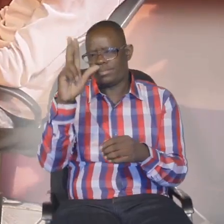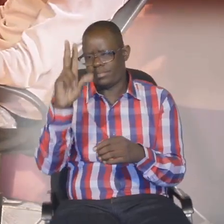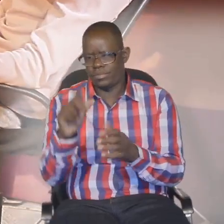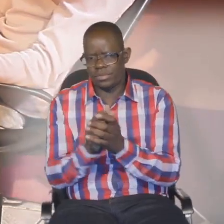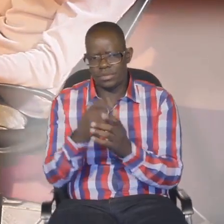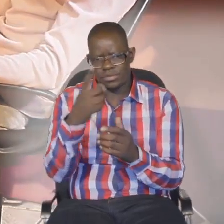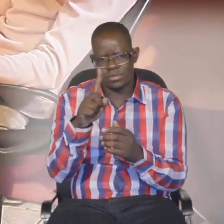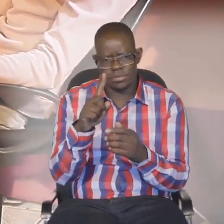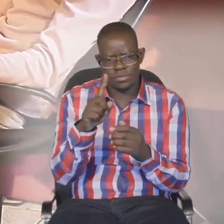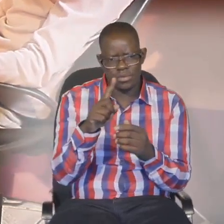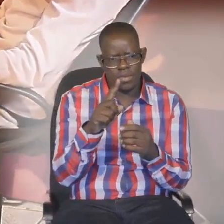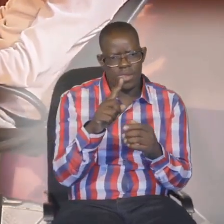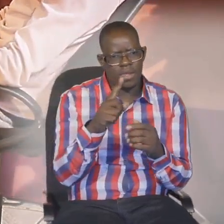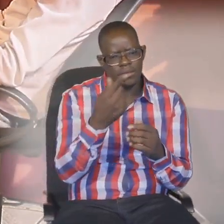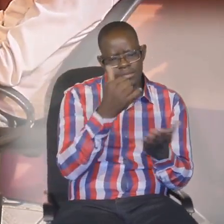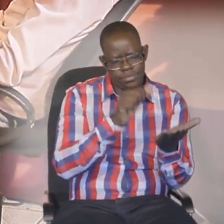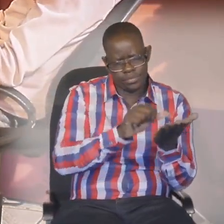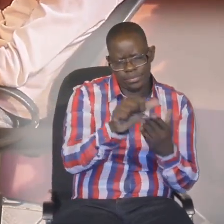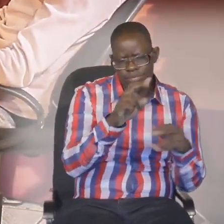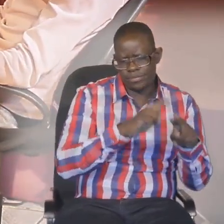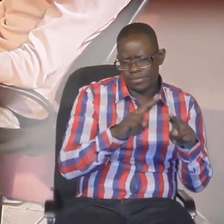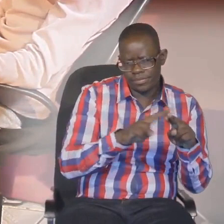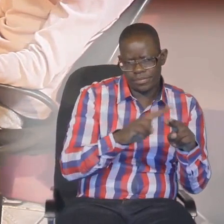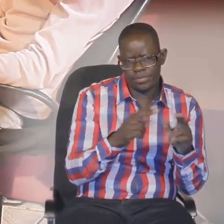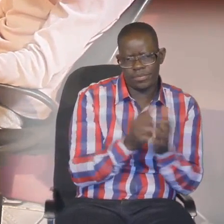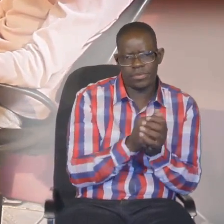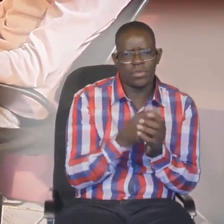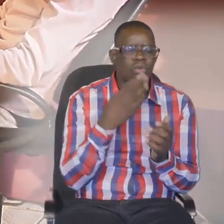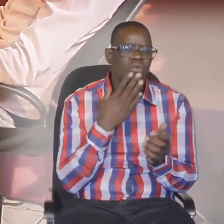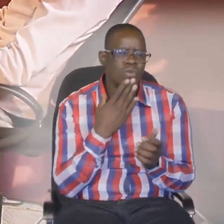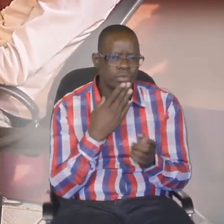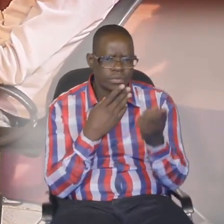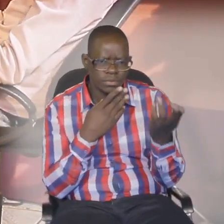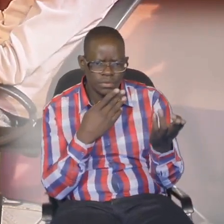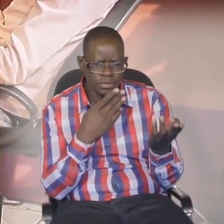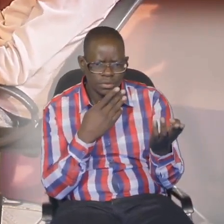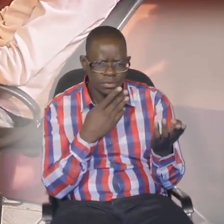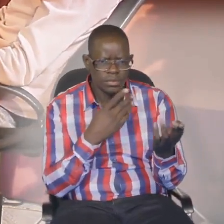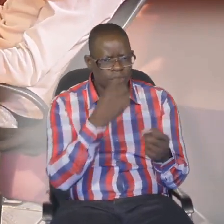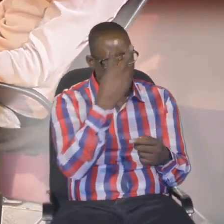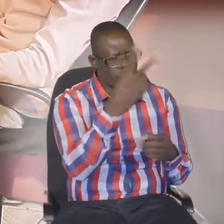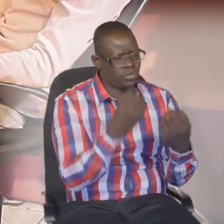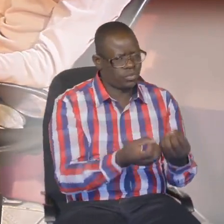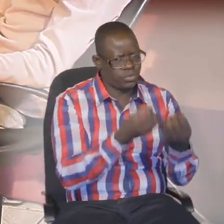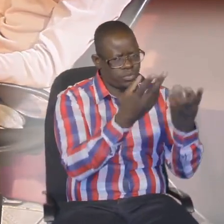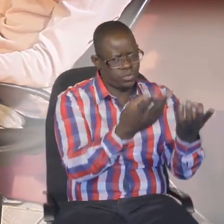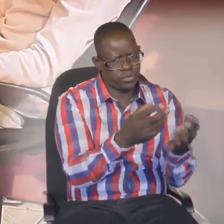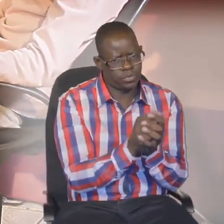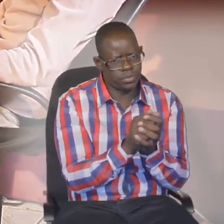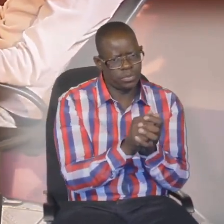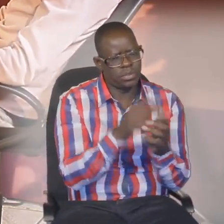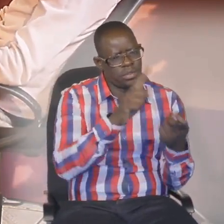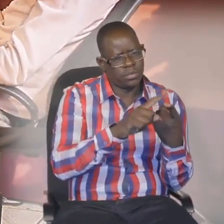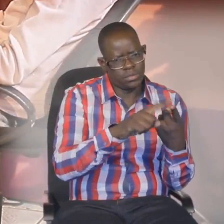It's not only Mr. Green who wants his money to be paid as soon as possible. Who's this supplier then? I only have 2 suppliers from whom I bound credit.